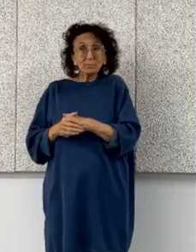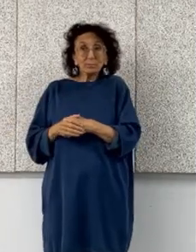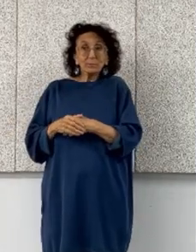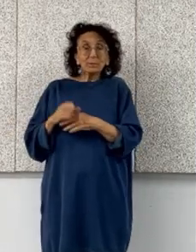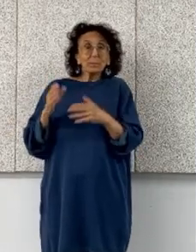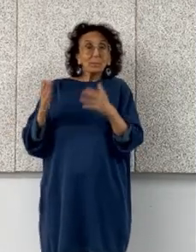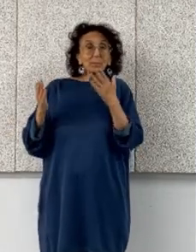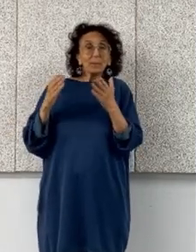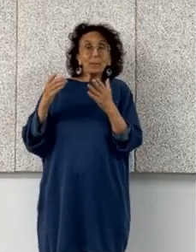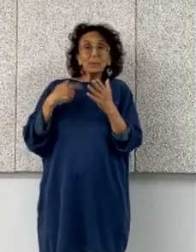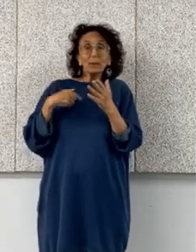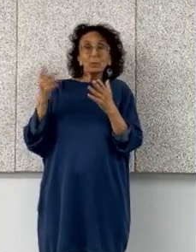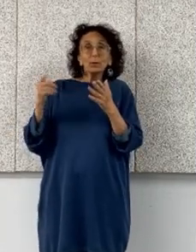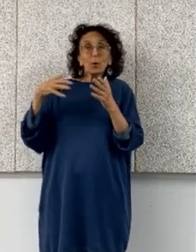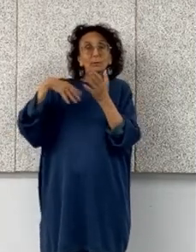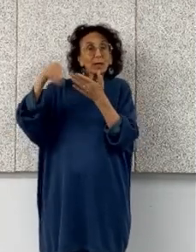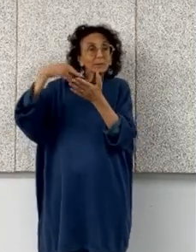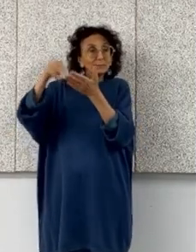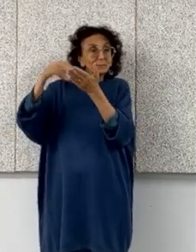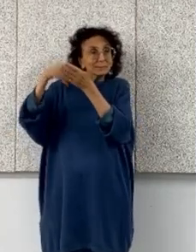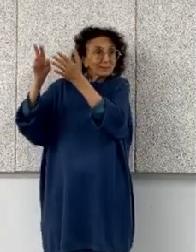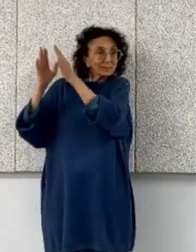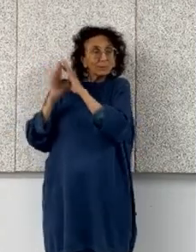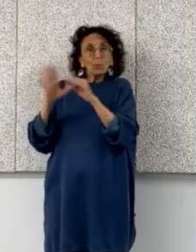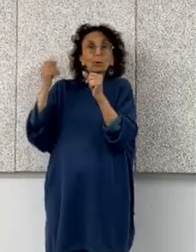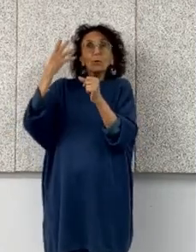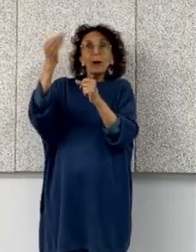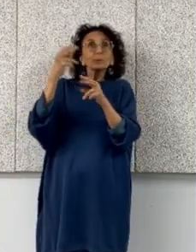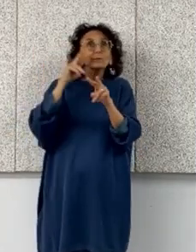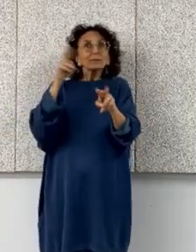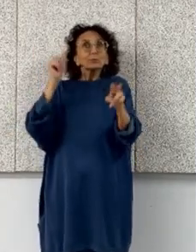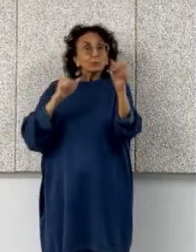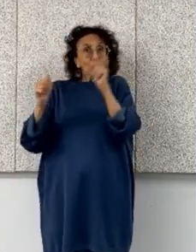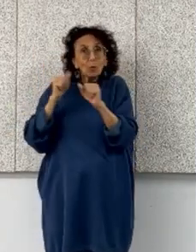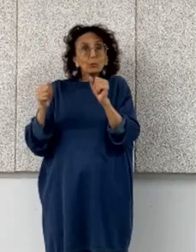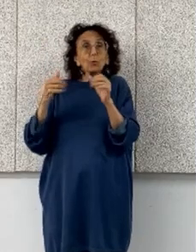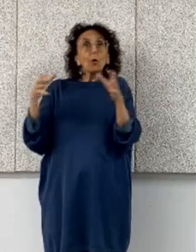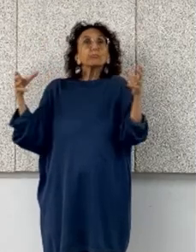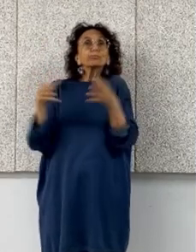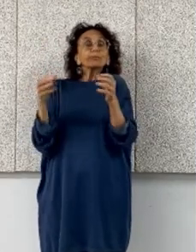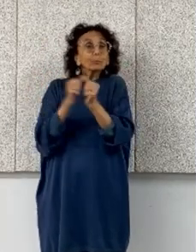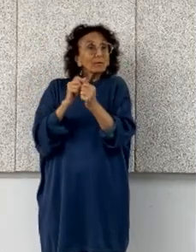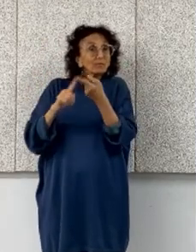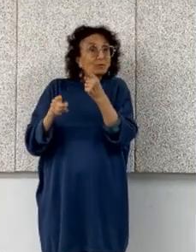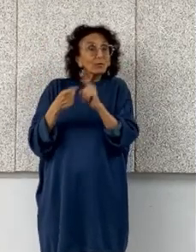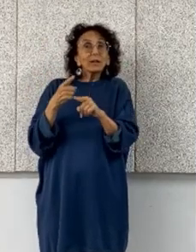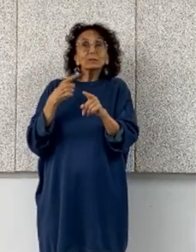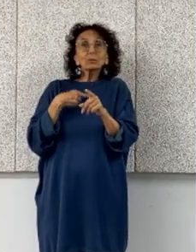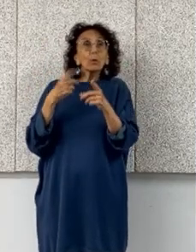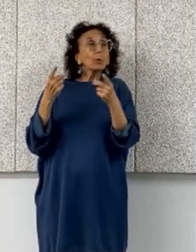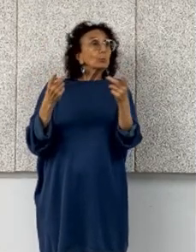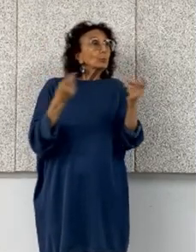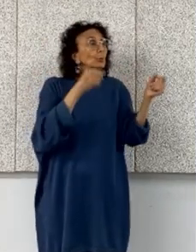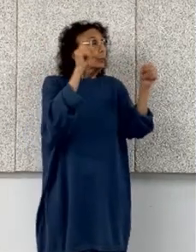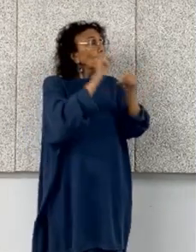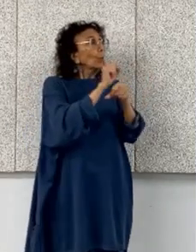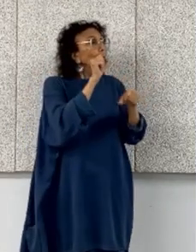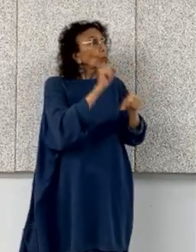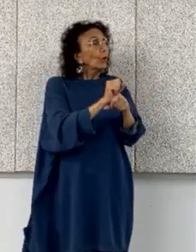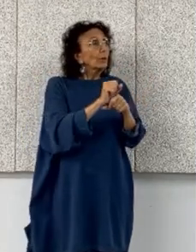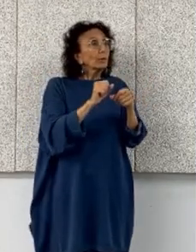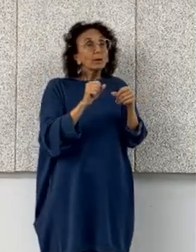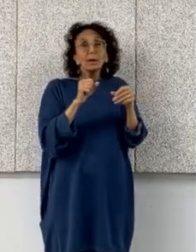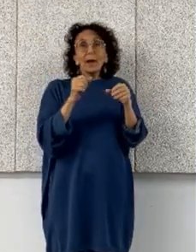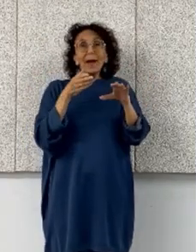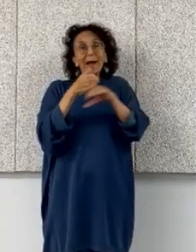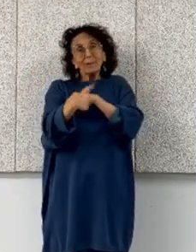Di and I doing something together, or certainly going to see theater, being with friends, work activities that take place outside